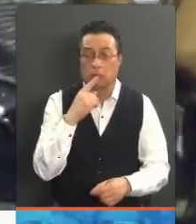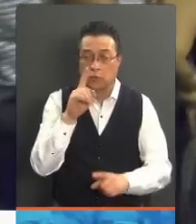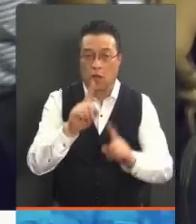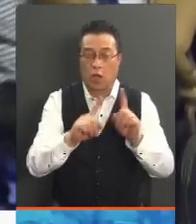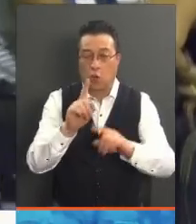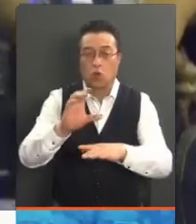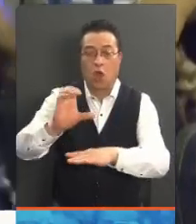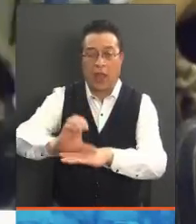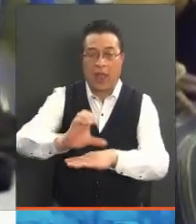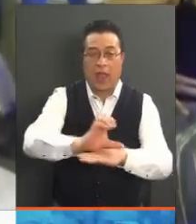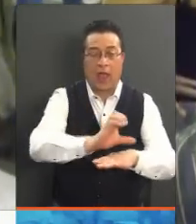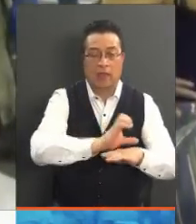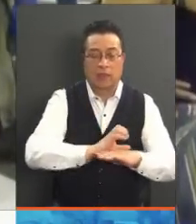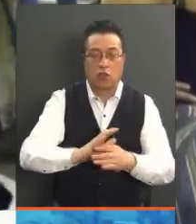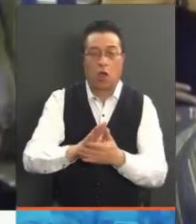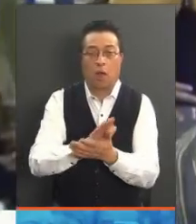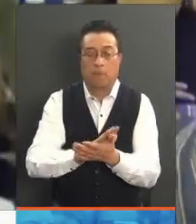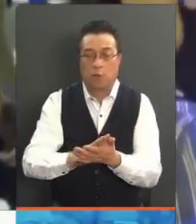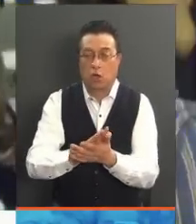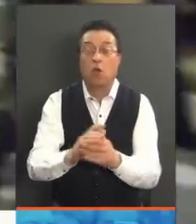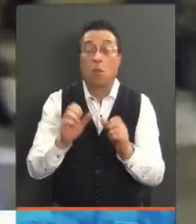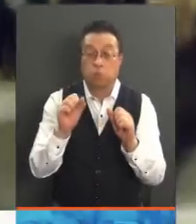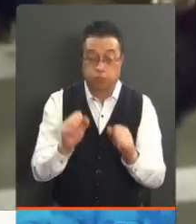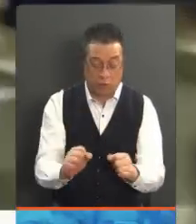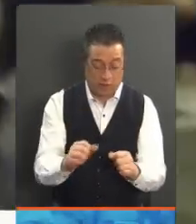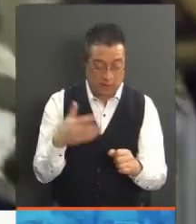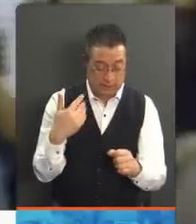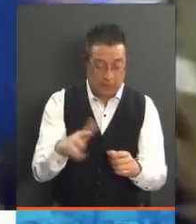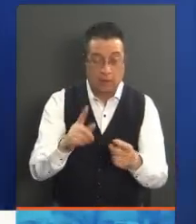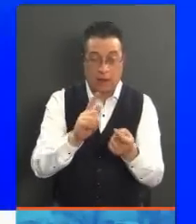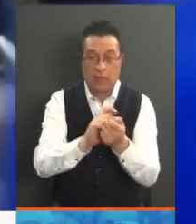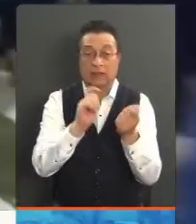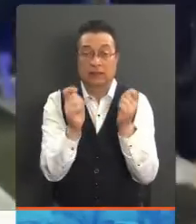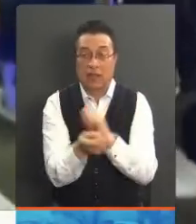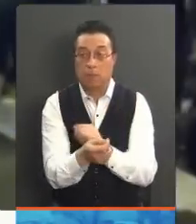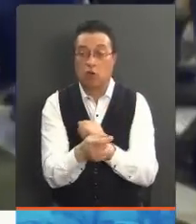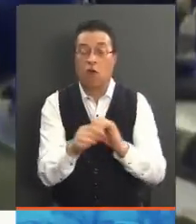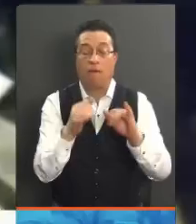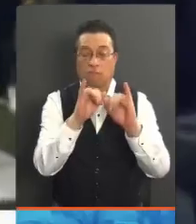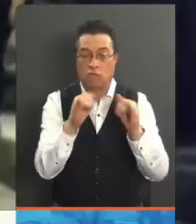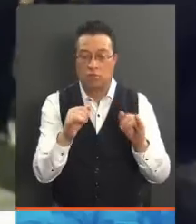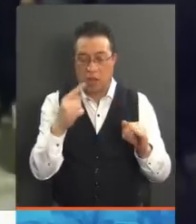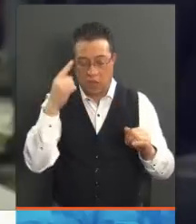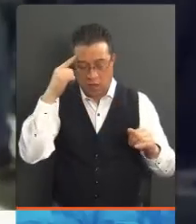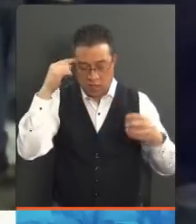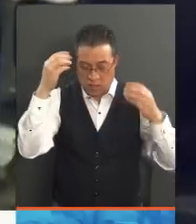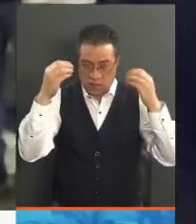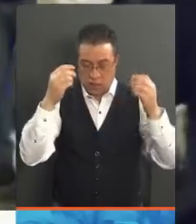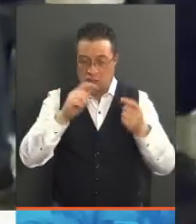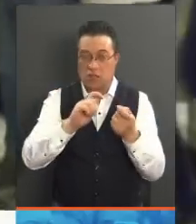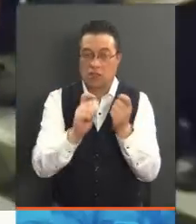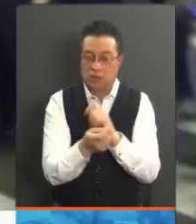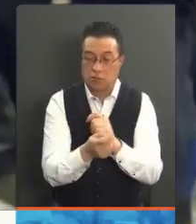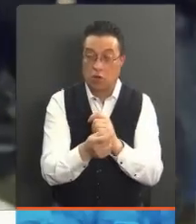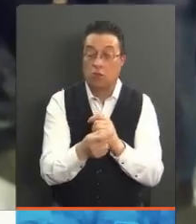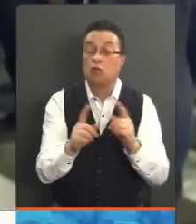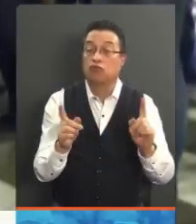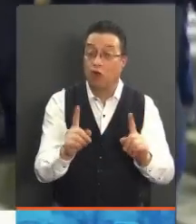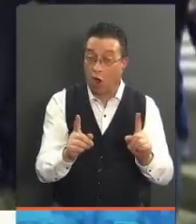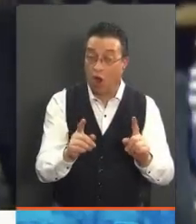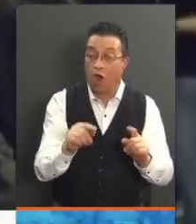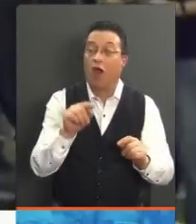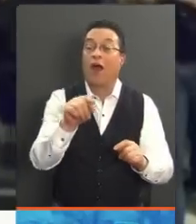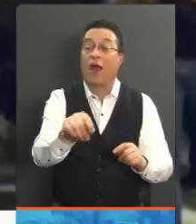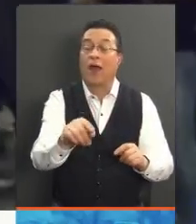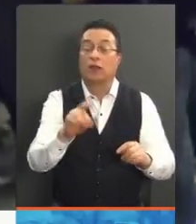ejemplo, de que posiblemente ya han cambiado su forma de pensar luego de la corte, o su forma de pensar no, realmente han